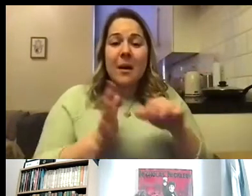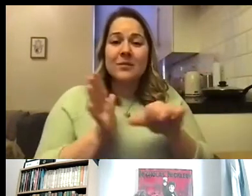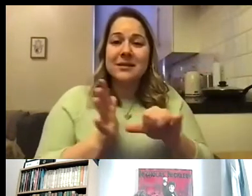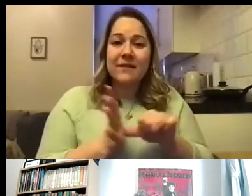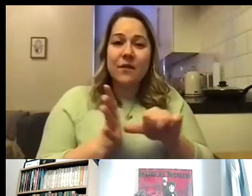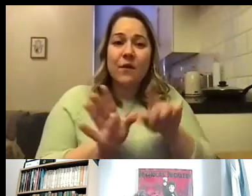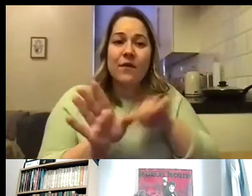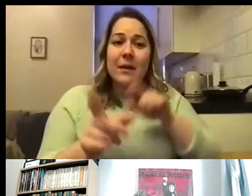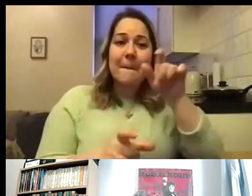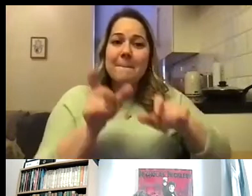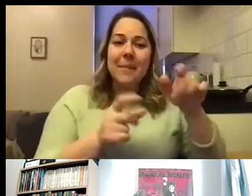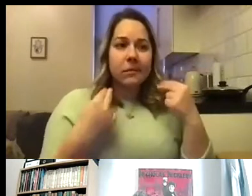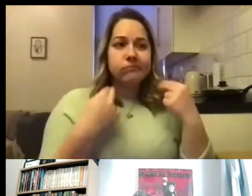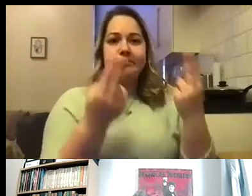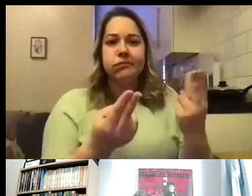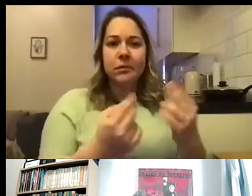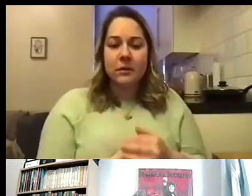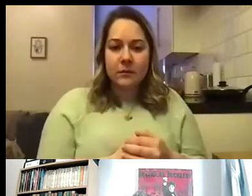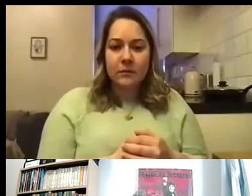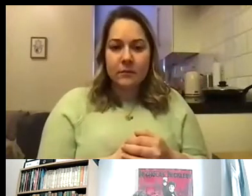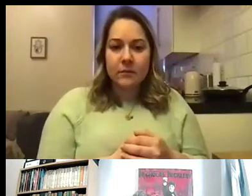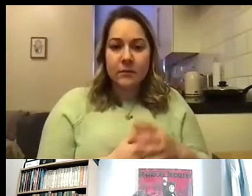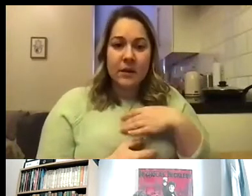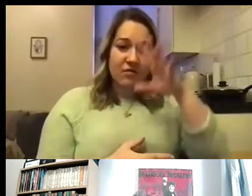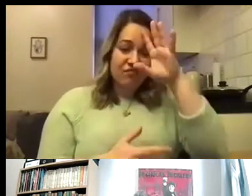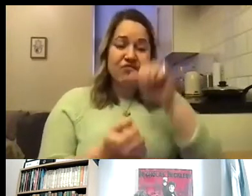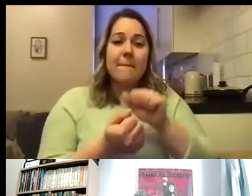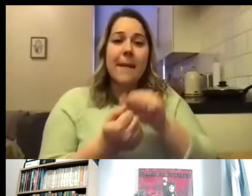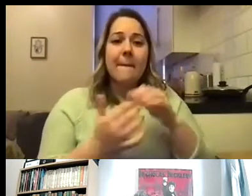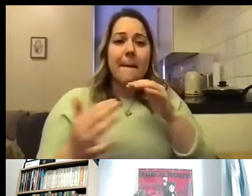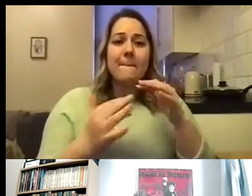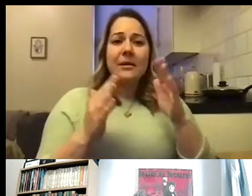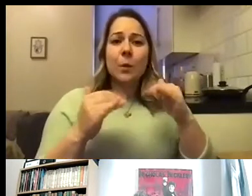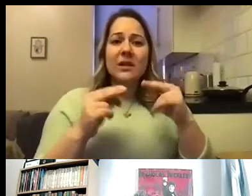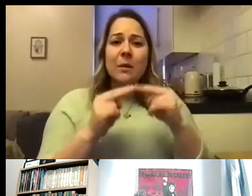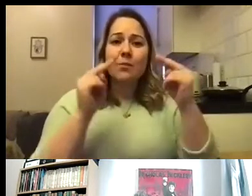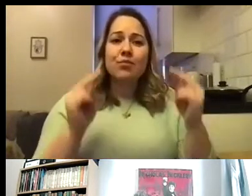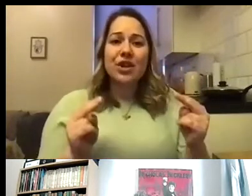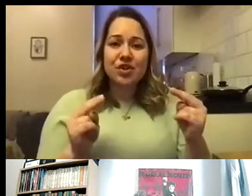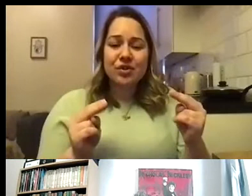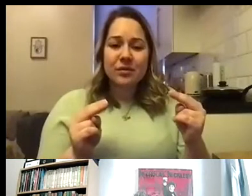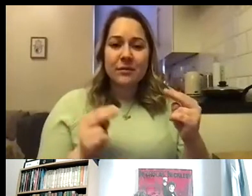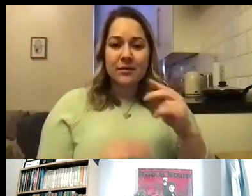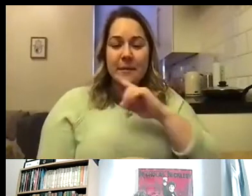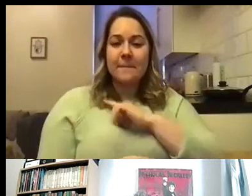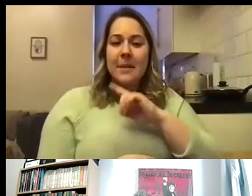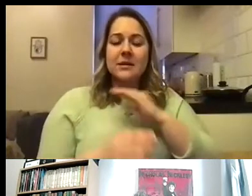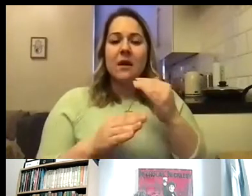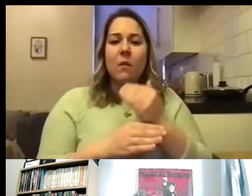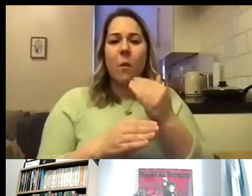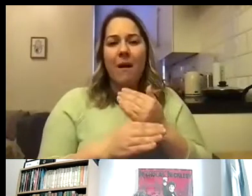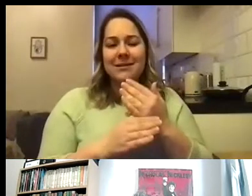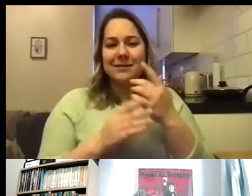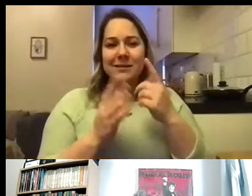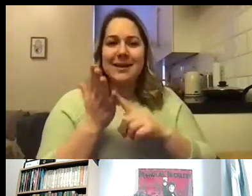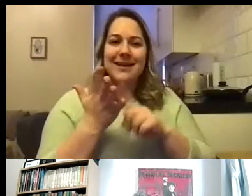young people. Also, as you know, I remember the Battle of Westminster Bridge, because I also worked as a legal representative for